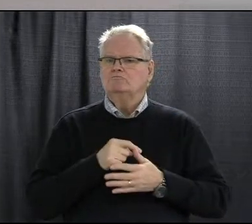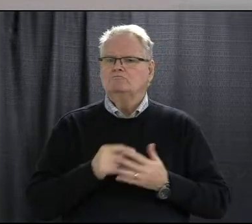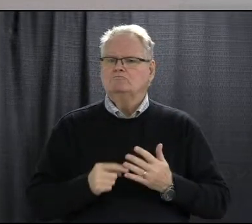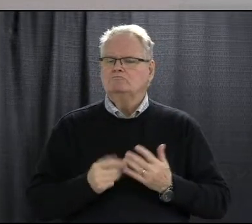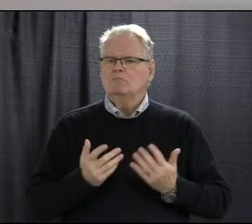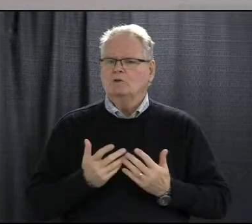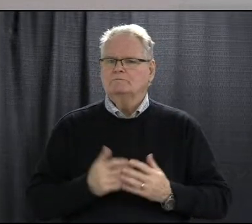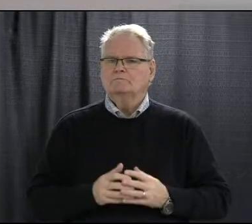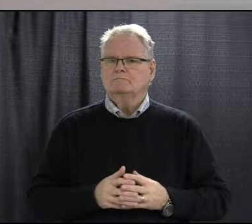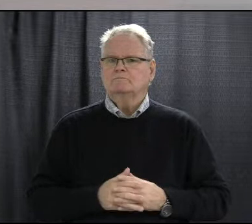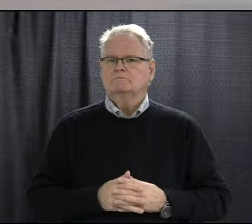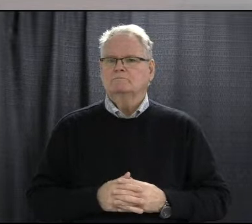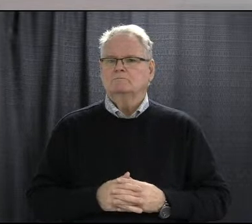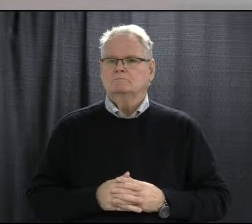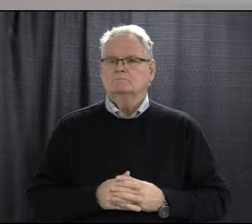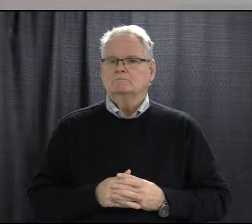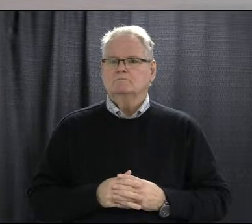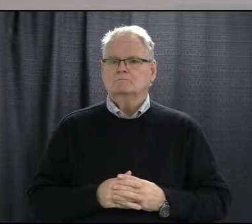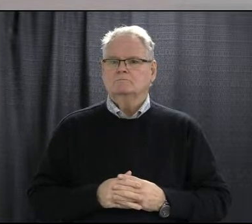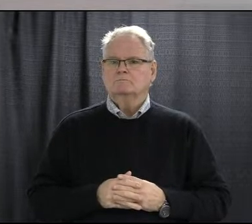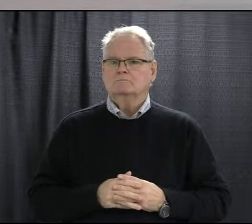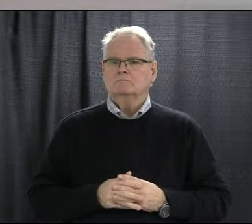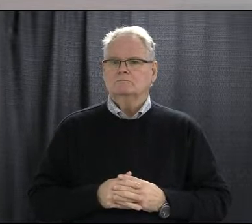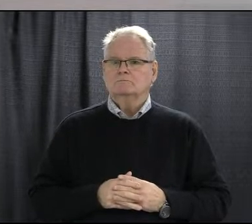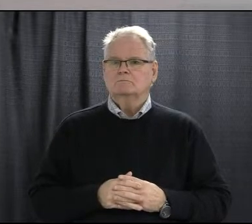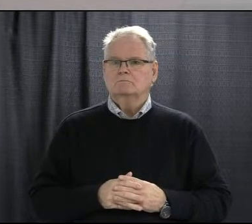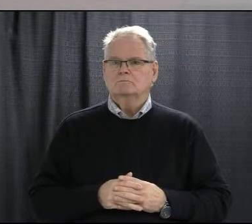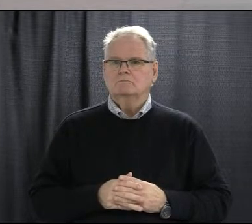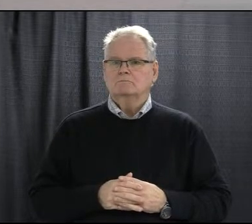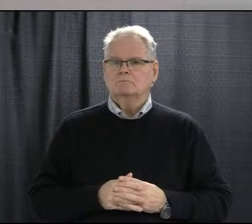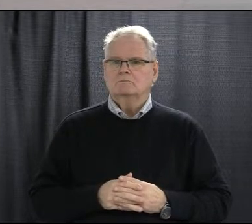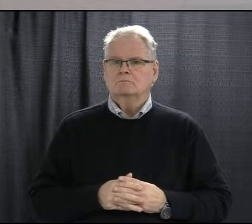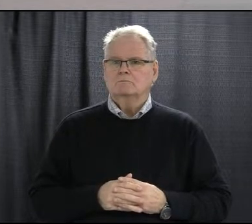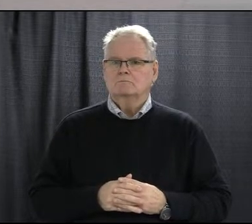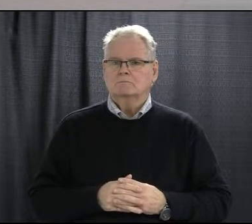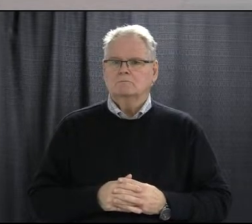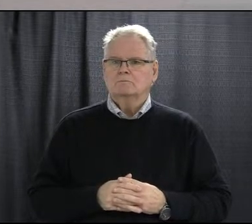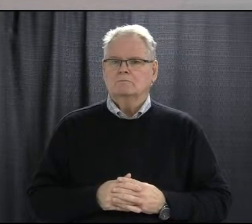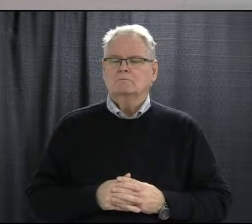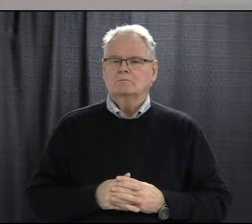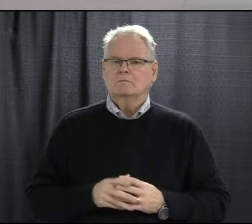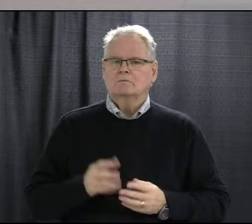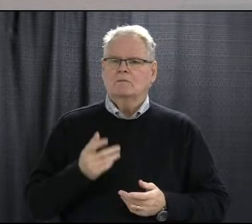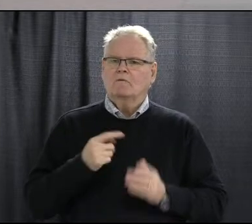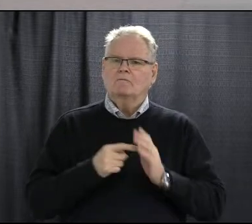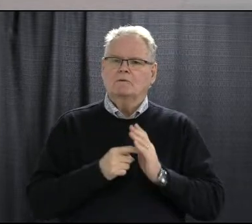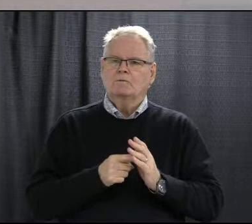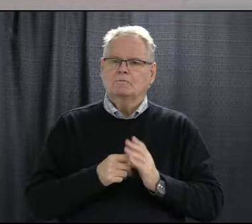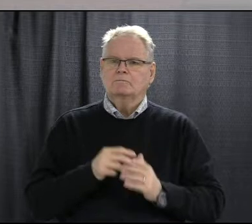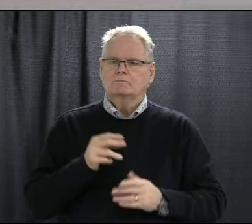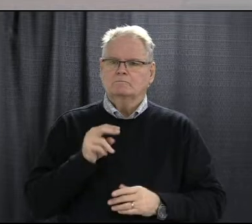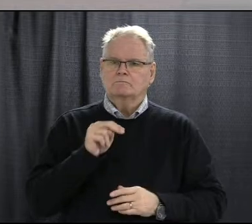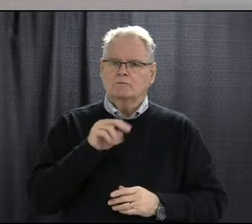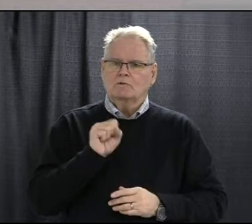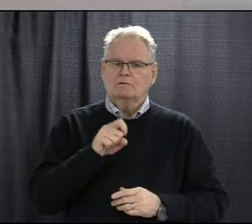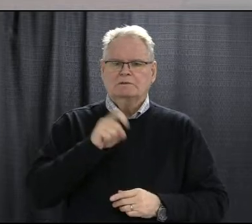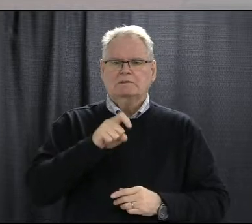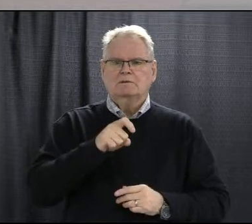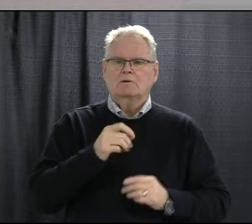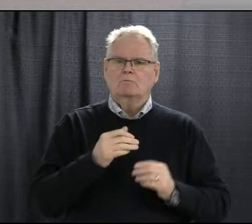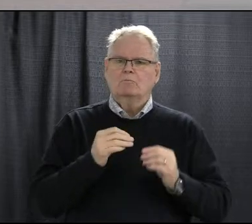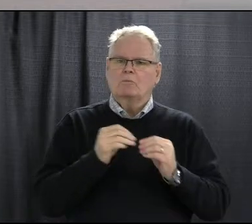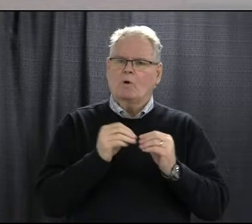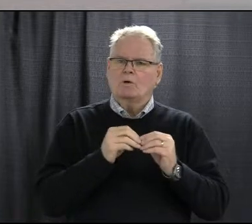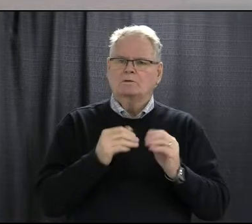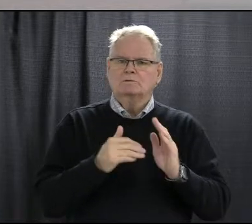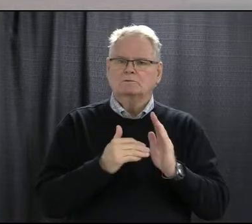And I know that the minister, the premier for Nova Scotia said that he would like that practice to end. So what is your thoughts on that? Is that something that the